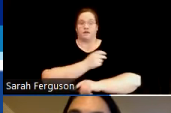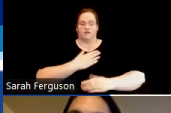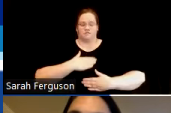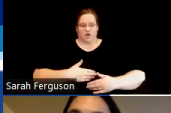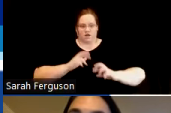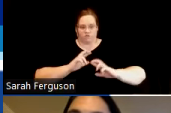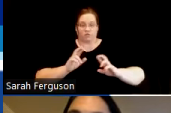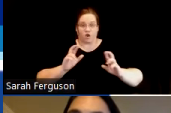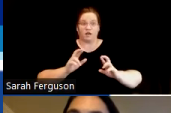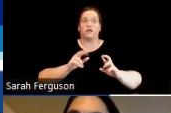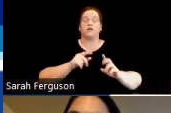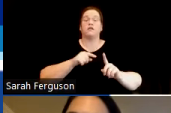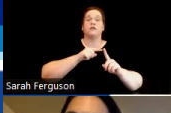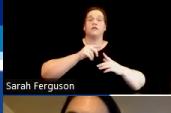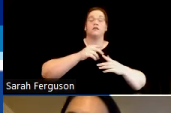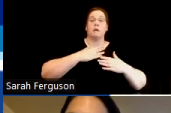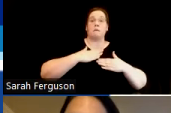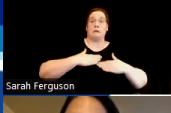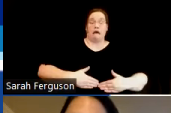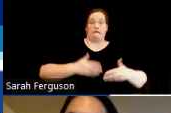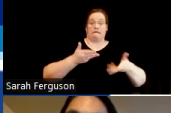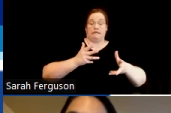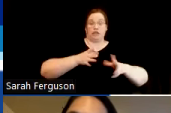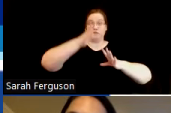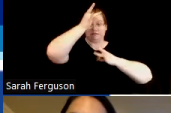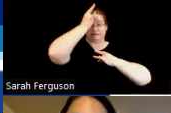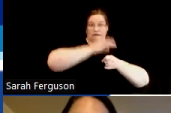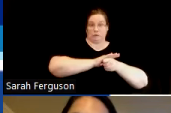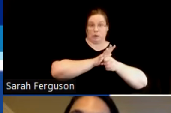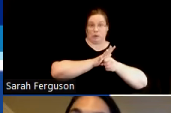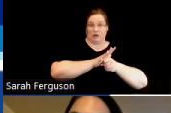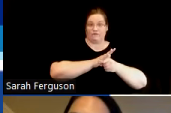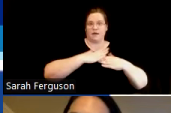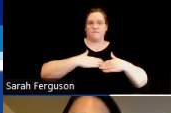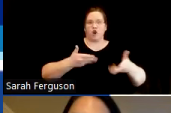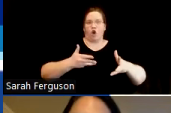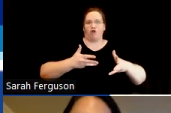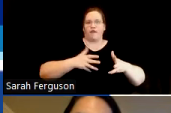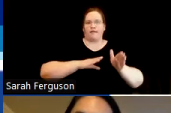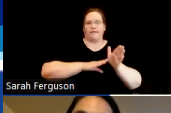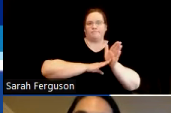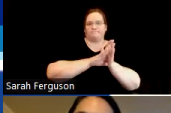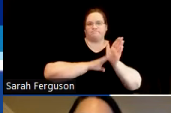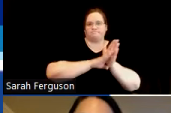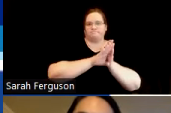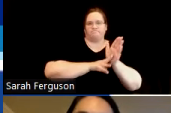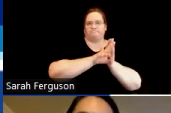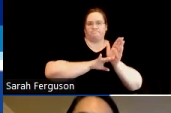The infection helps prime their immune system, and then the vaccination after infection re-ups that immune system.